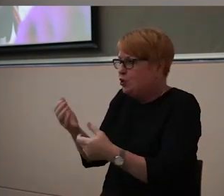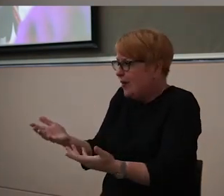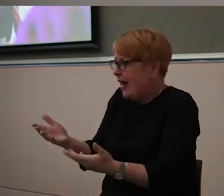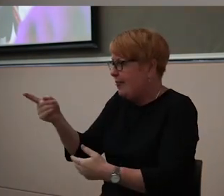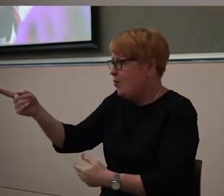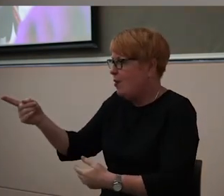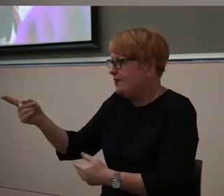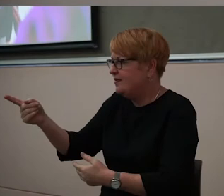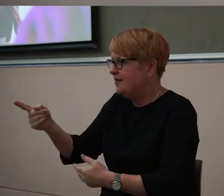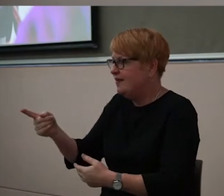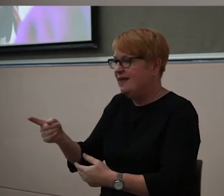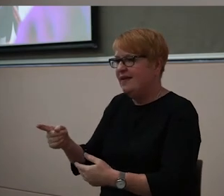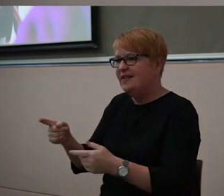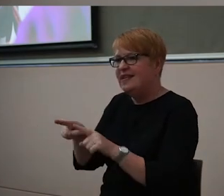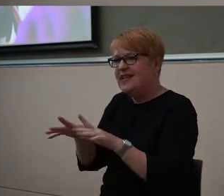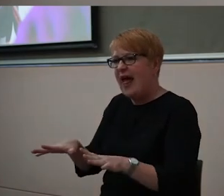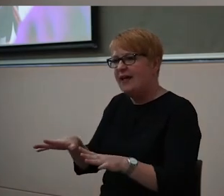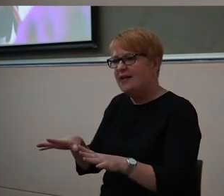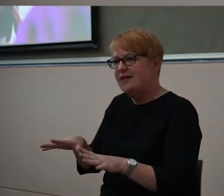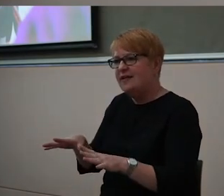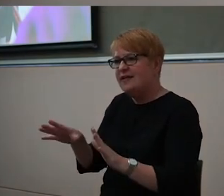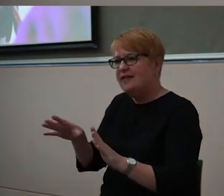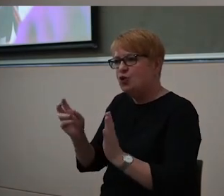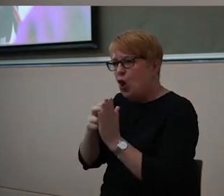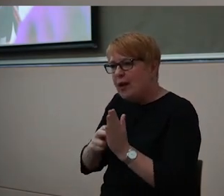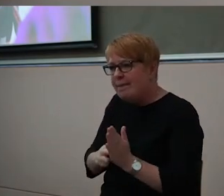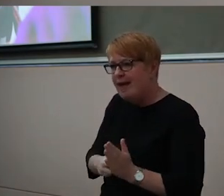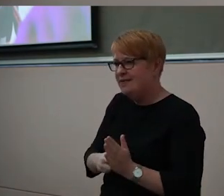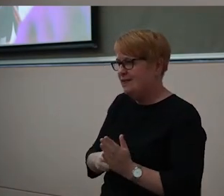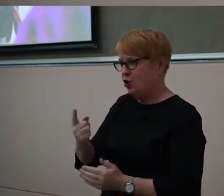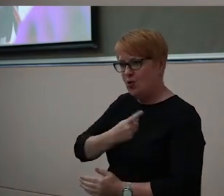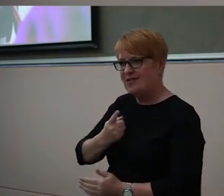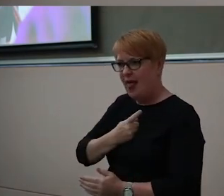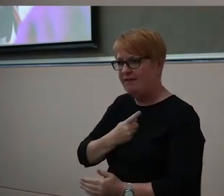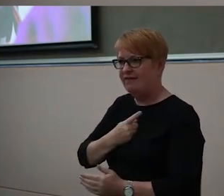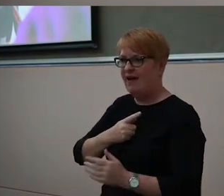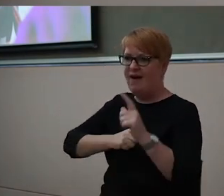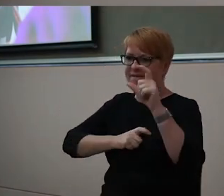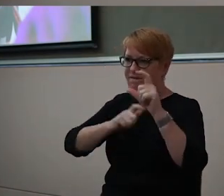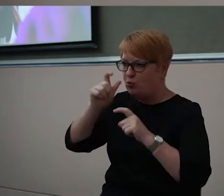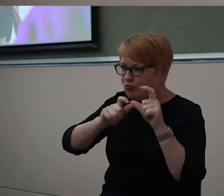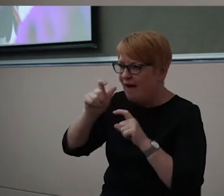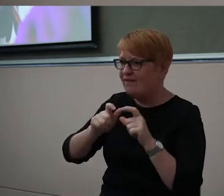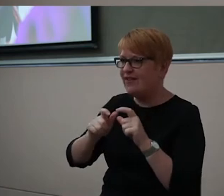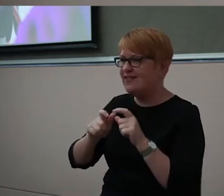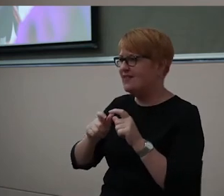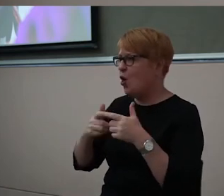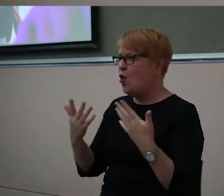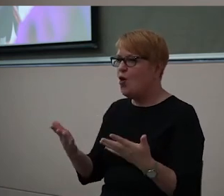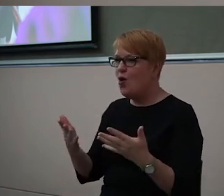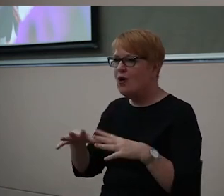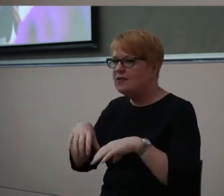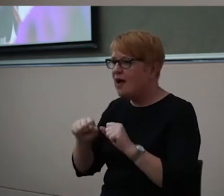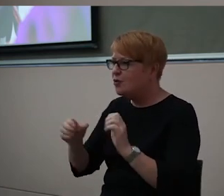I think is like a framework or a context for us to now speak about our work, which is, you know, not ticking